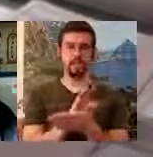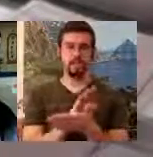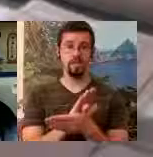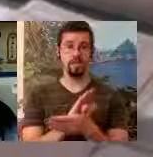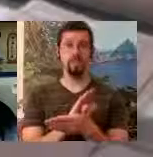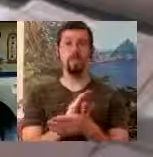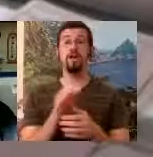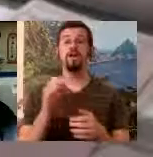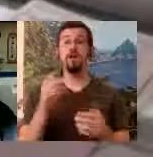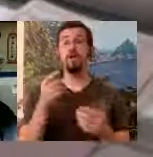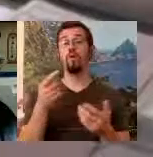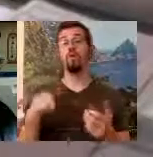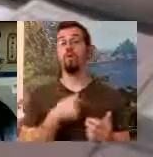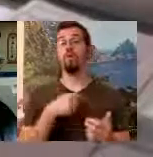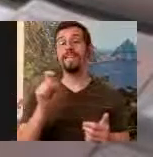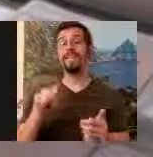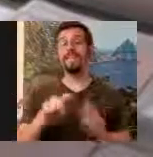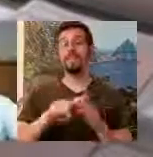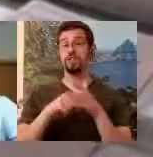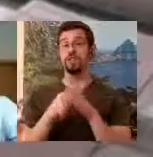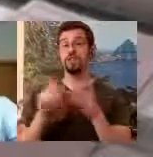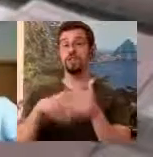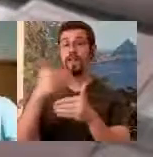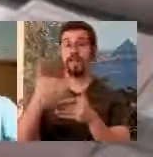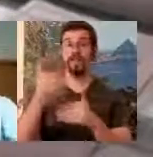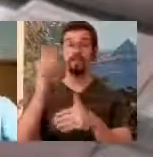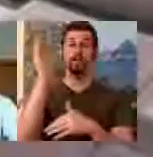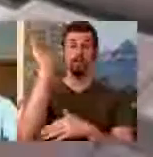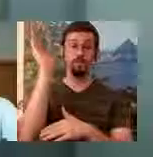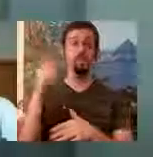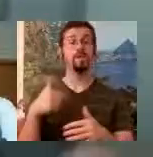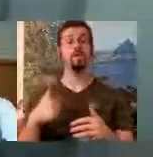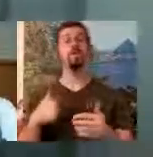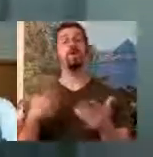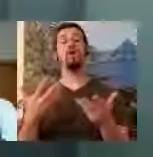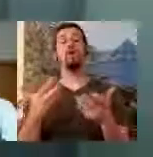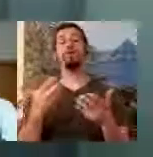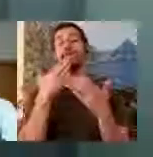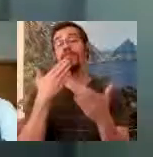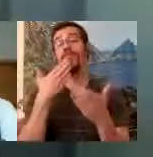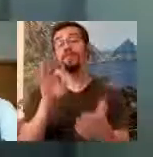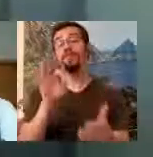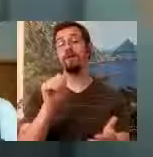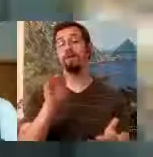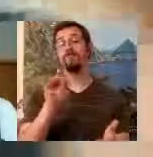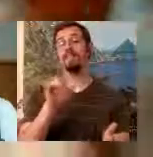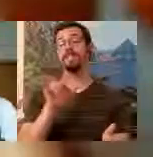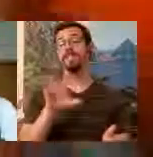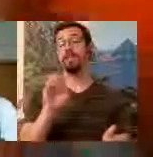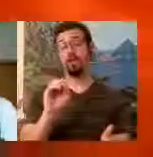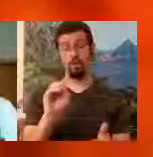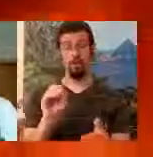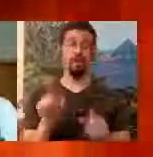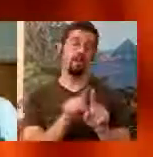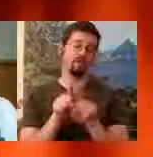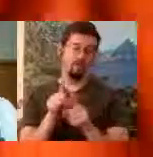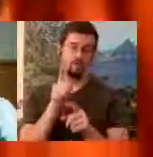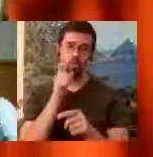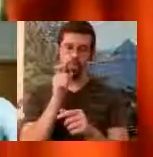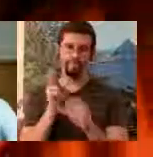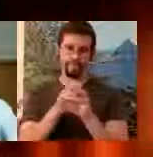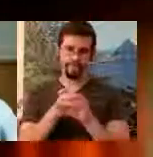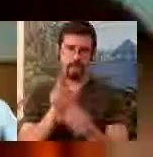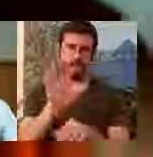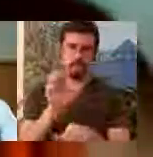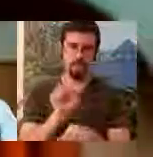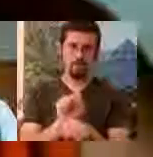the next presentation. So I want to thank Fabrizio and also all of those who are connected with his work.